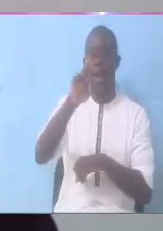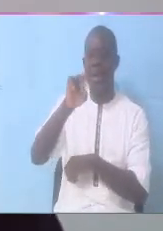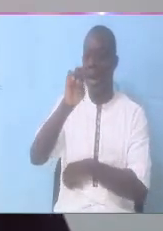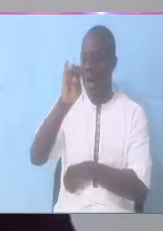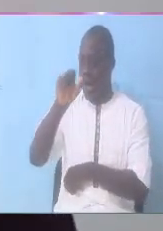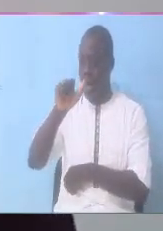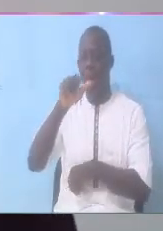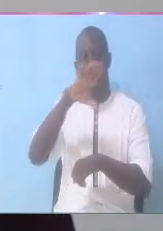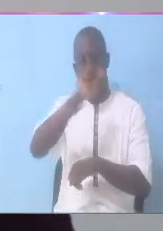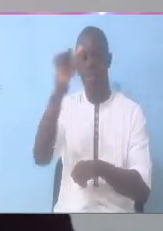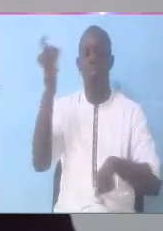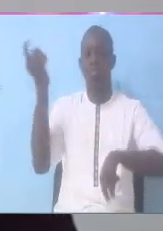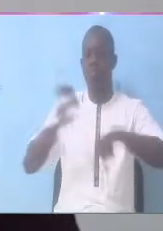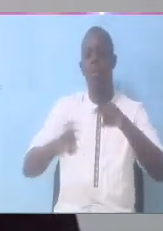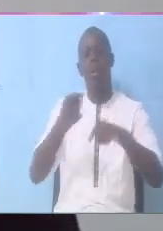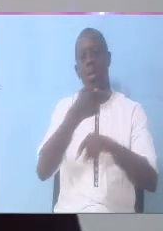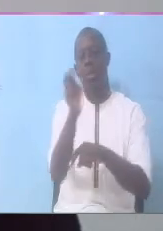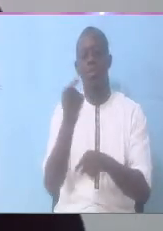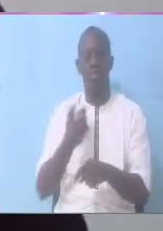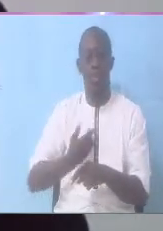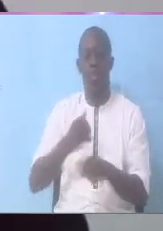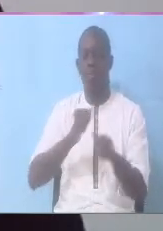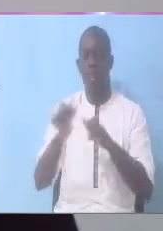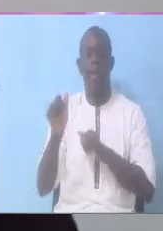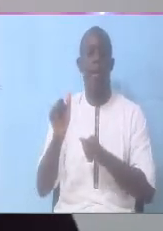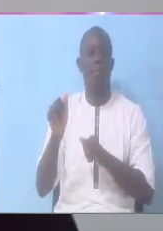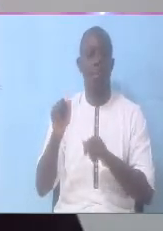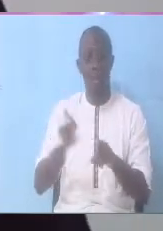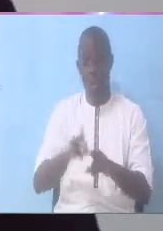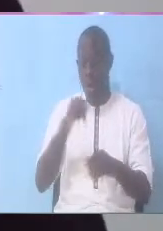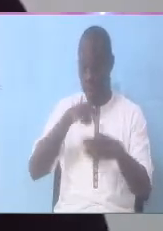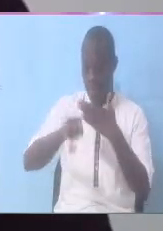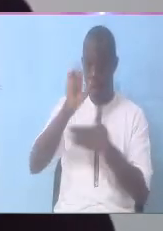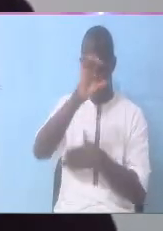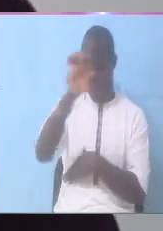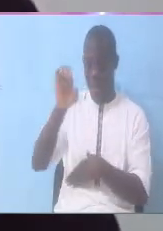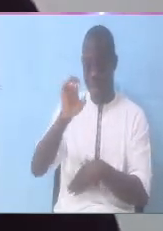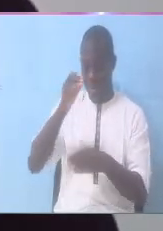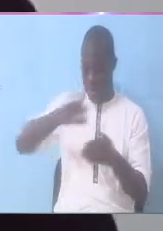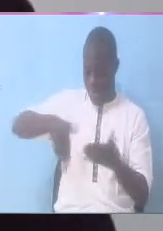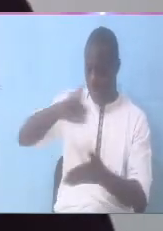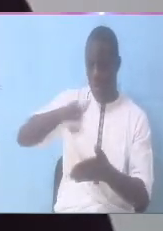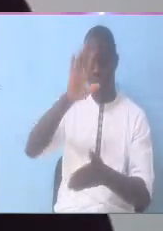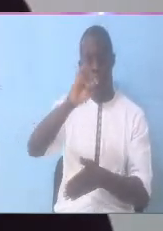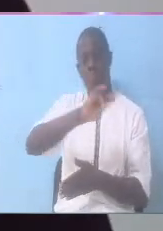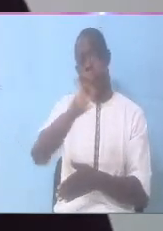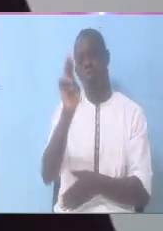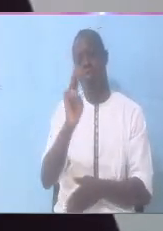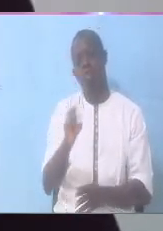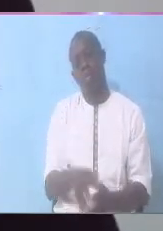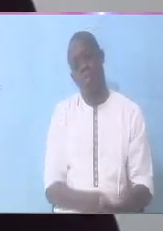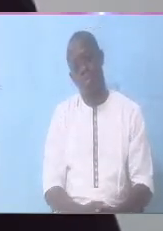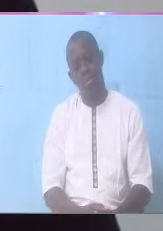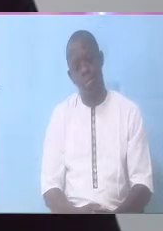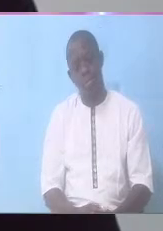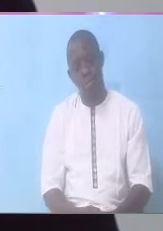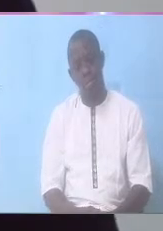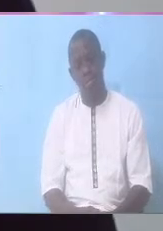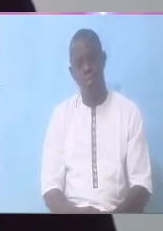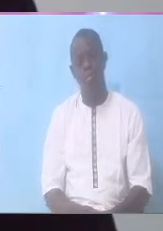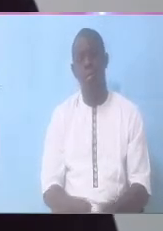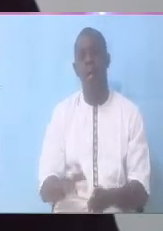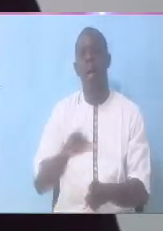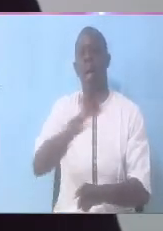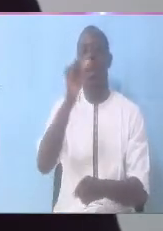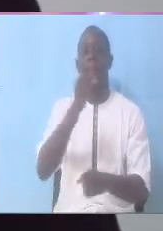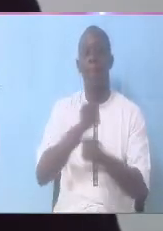amambete ala bula ni lafta momondi mbute la ye muta ye samba NIA sine bute woto. And they'll make sure before